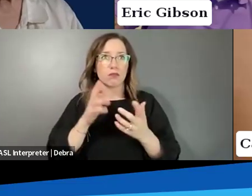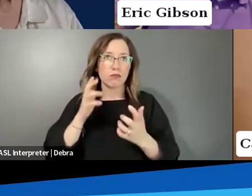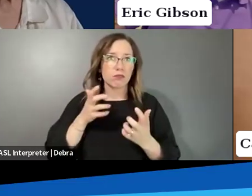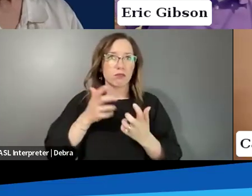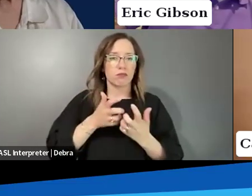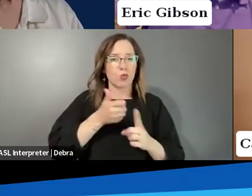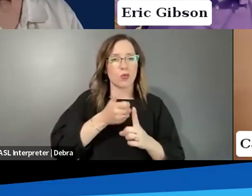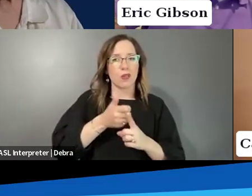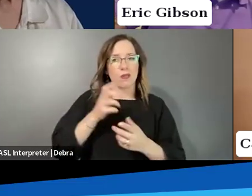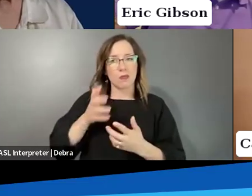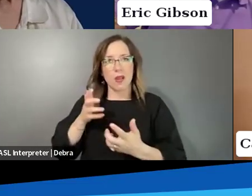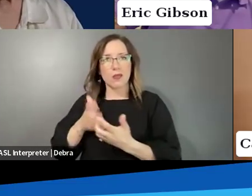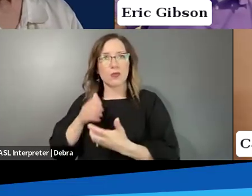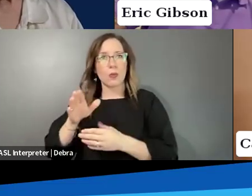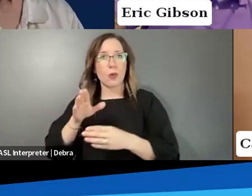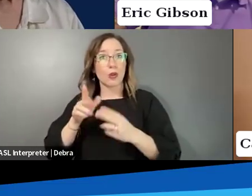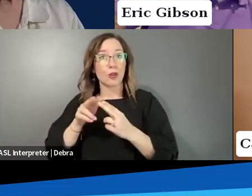partner.